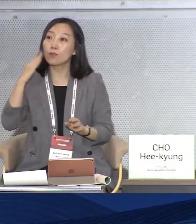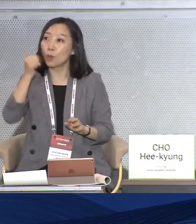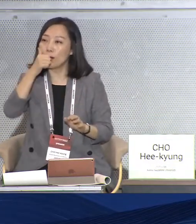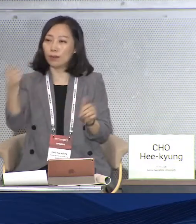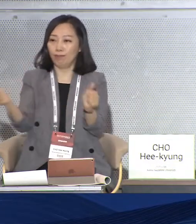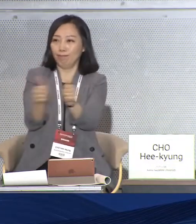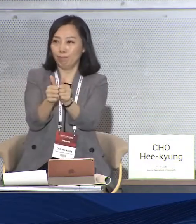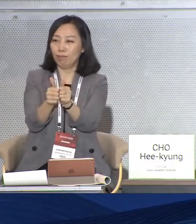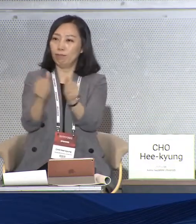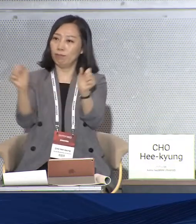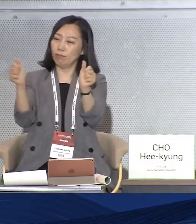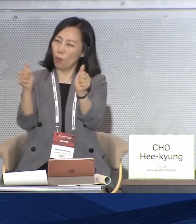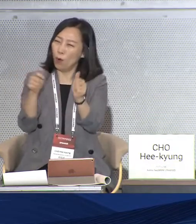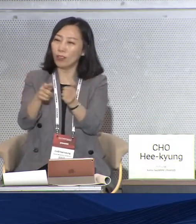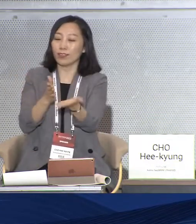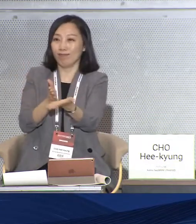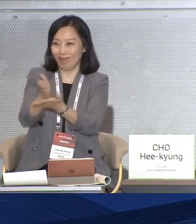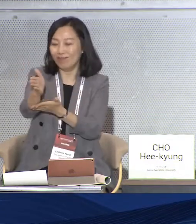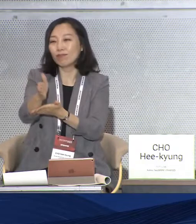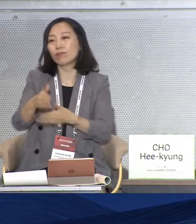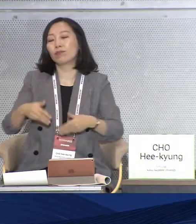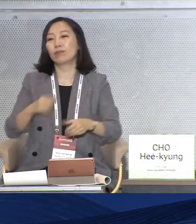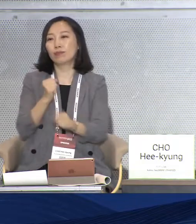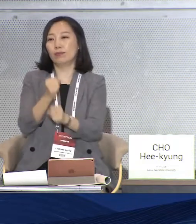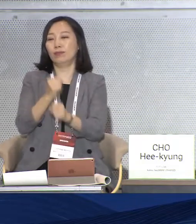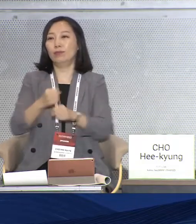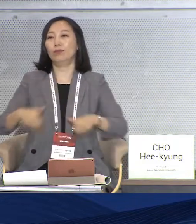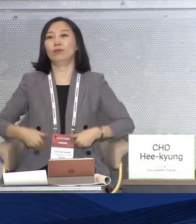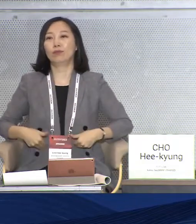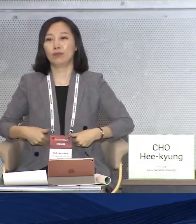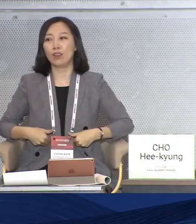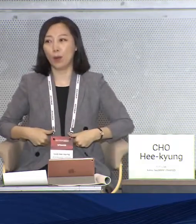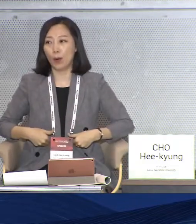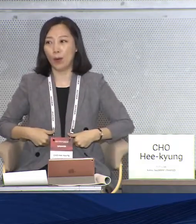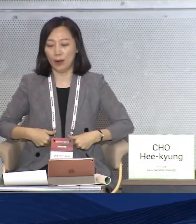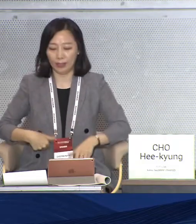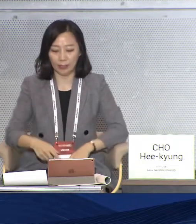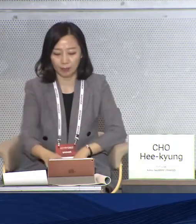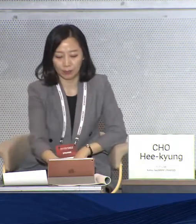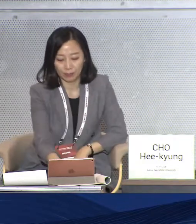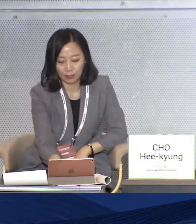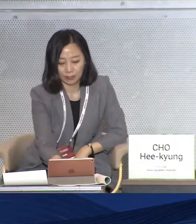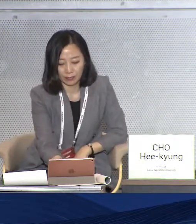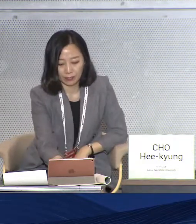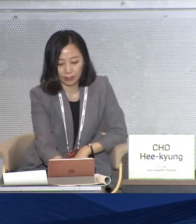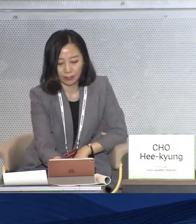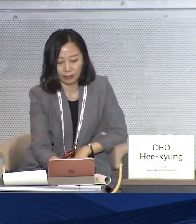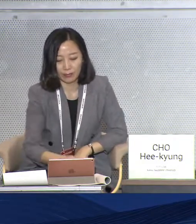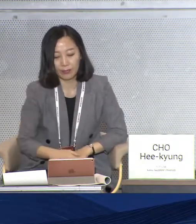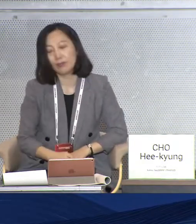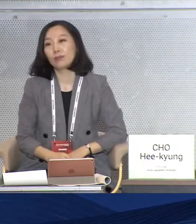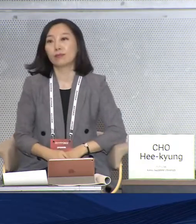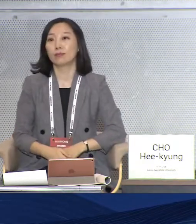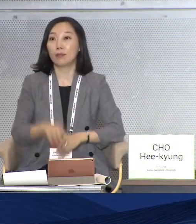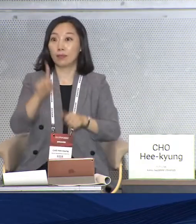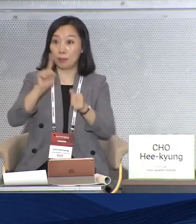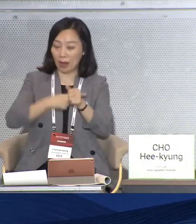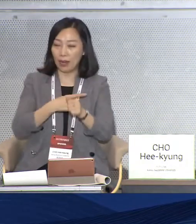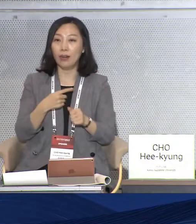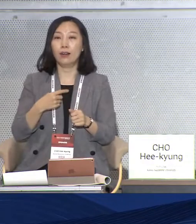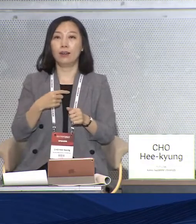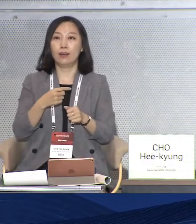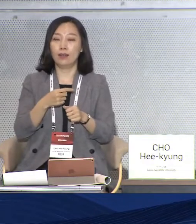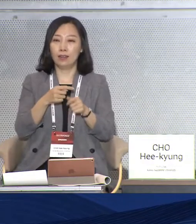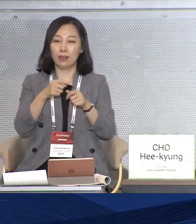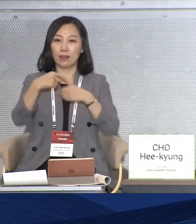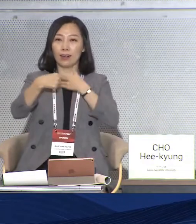event, when there's a public event, we have to hand out the manuals, the guidelines, so that